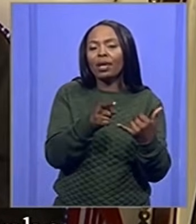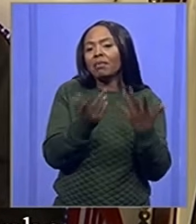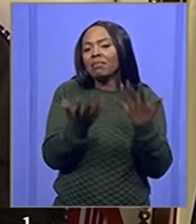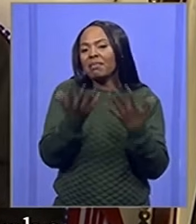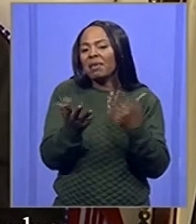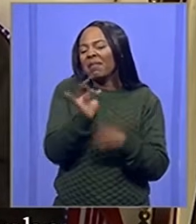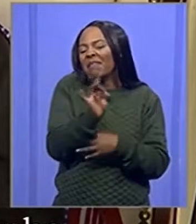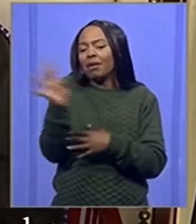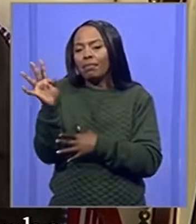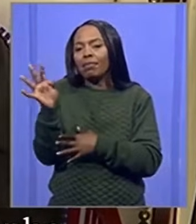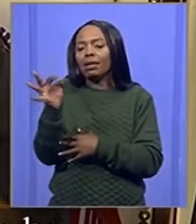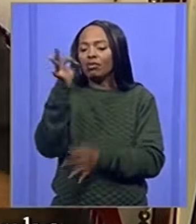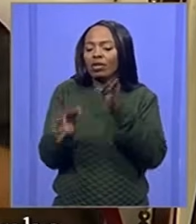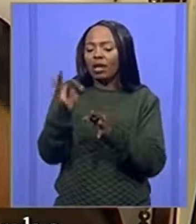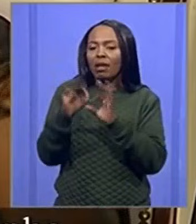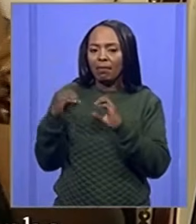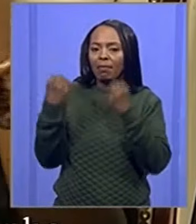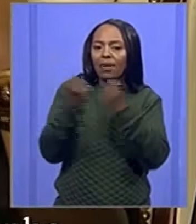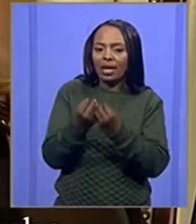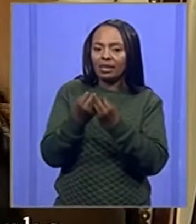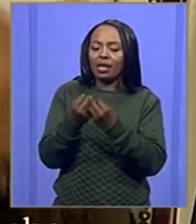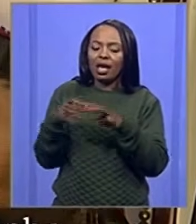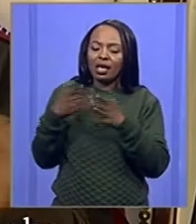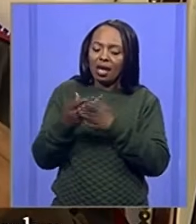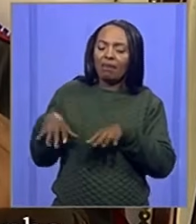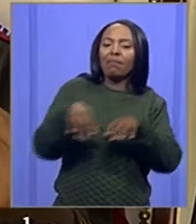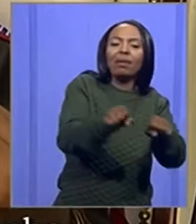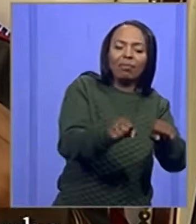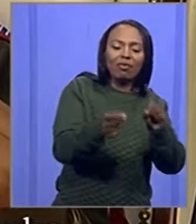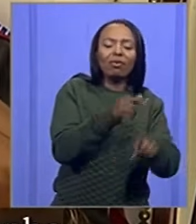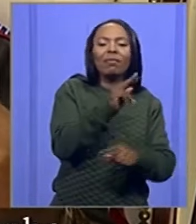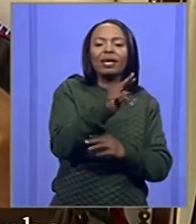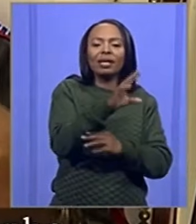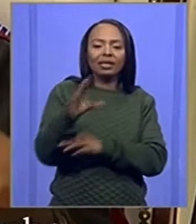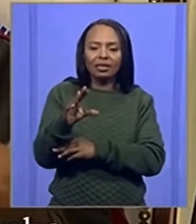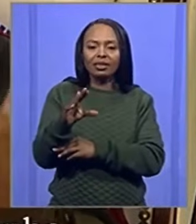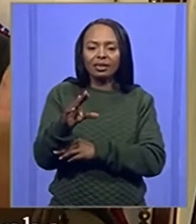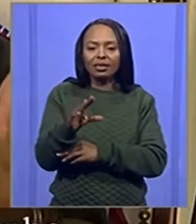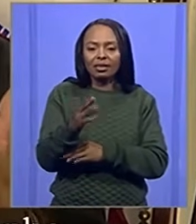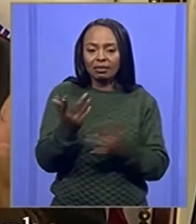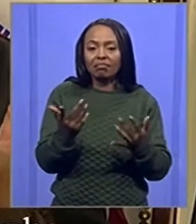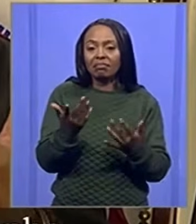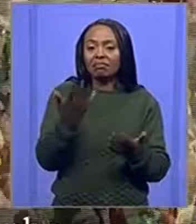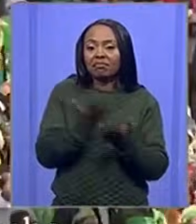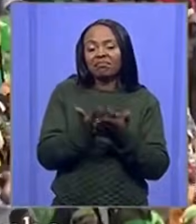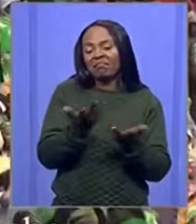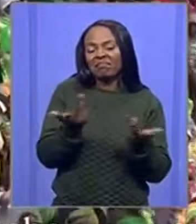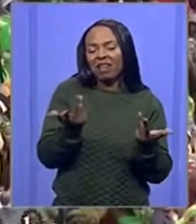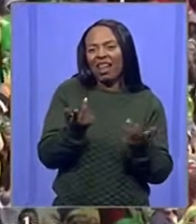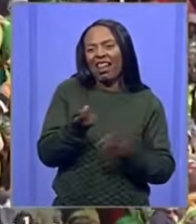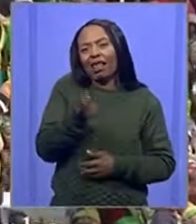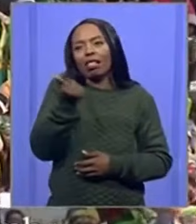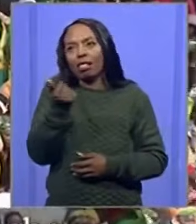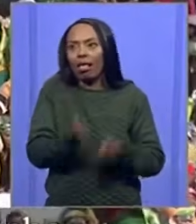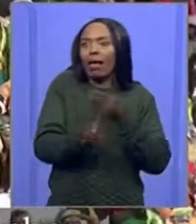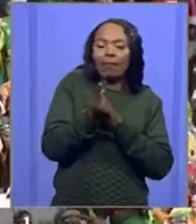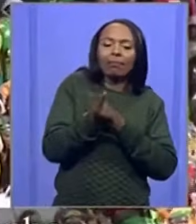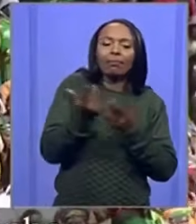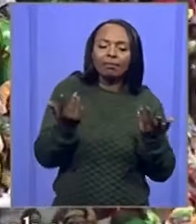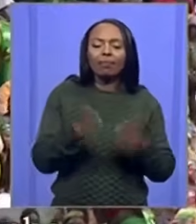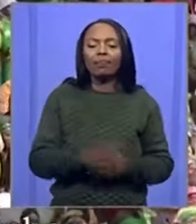single party as a new ruling party is a scenario that is unlikely. Machitsi a re go tlhaela